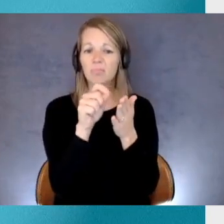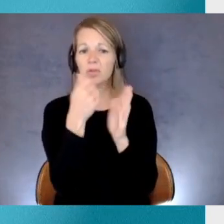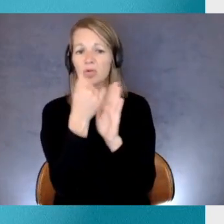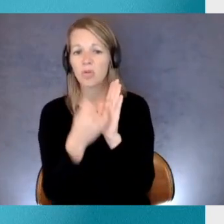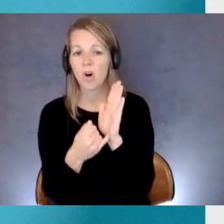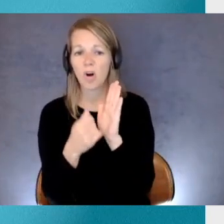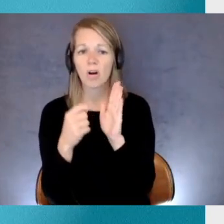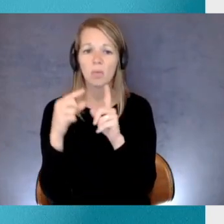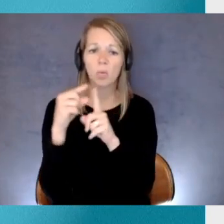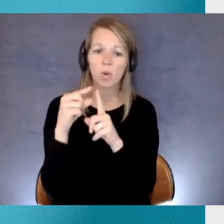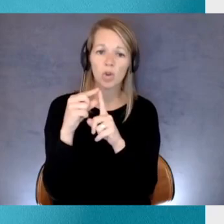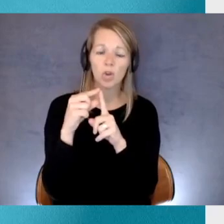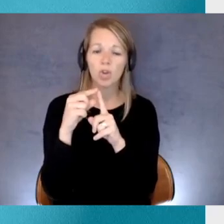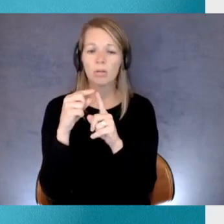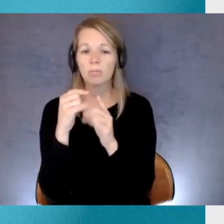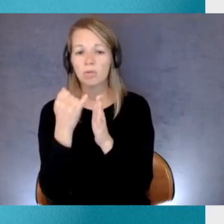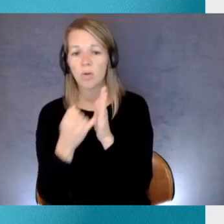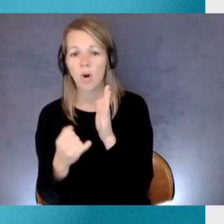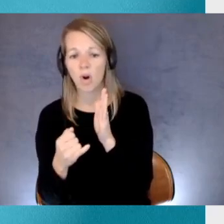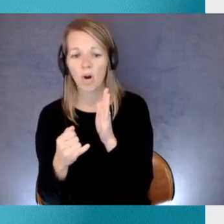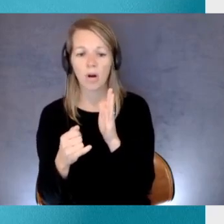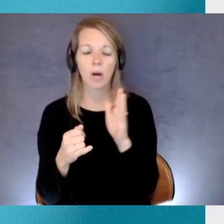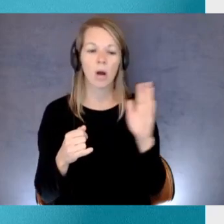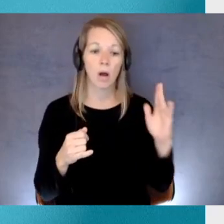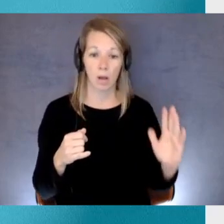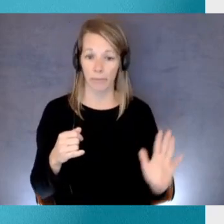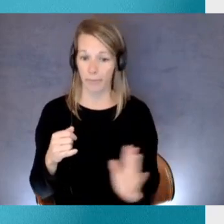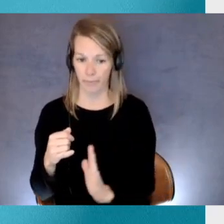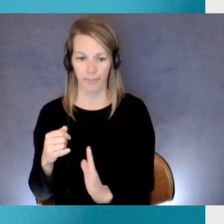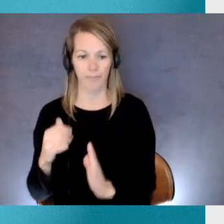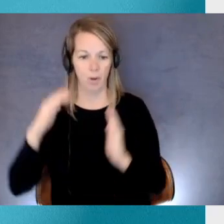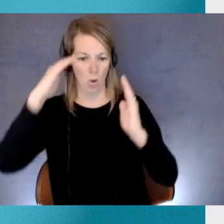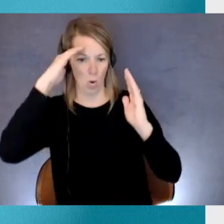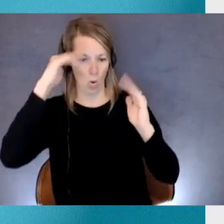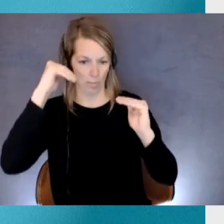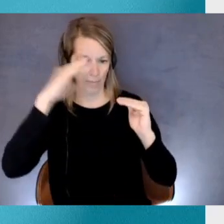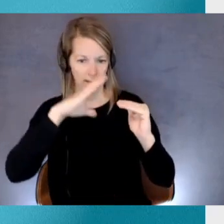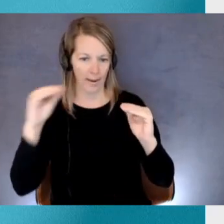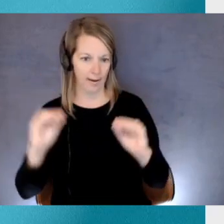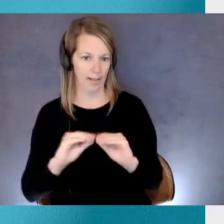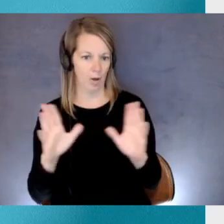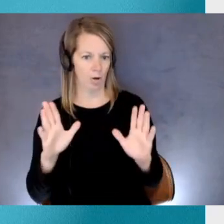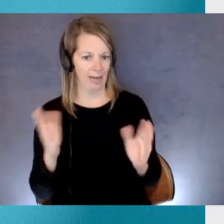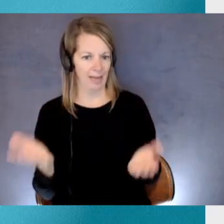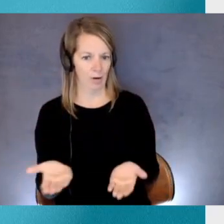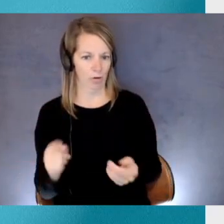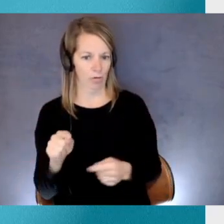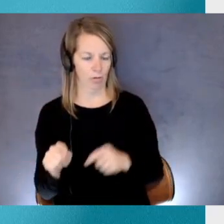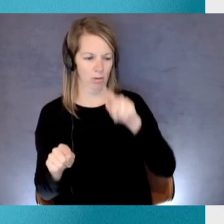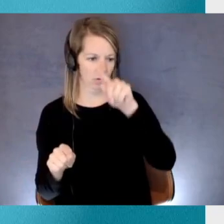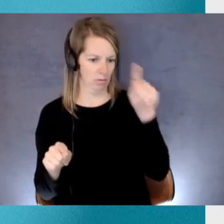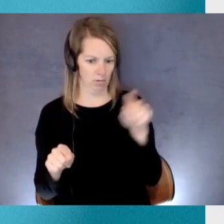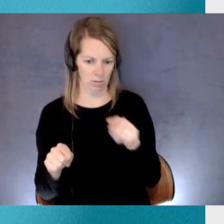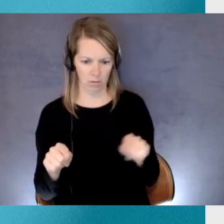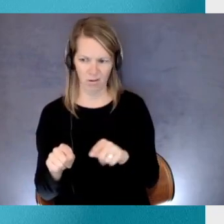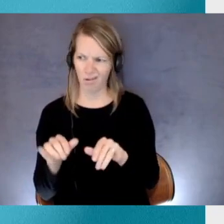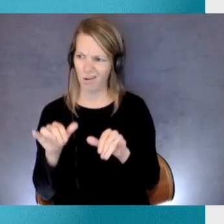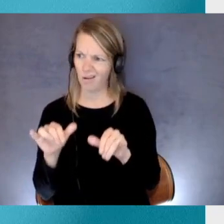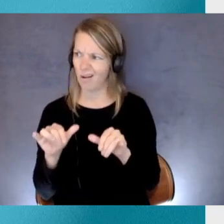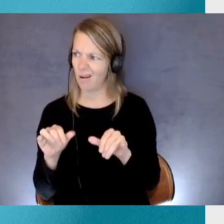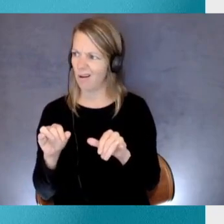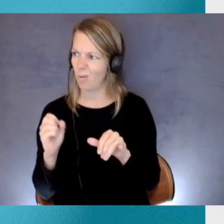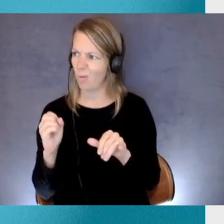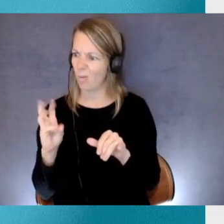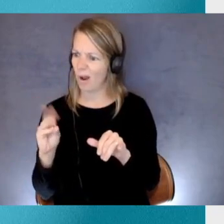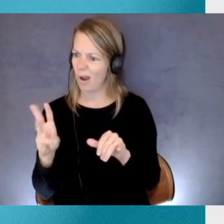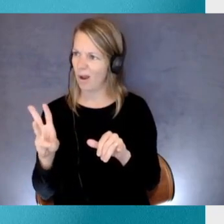writing a little, kind of like call and response, I found myself here. And that kind of blew my mind. And I was like, oh, wow,